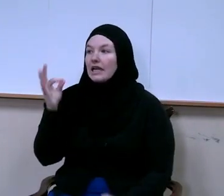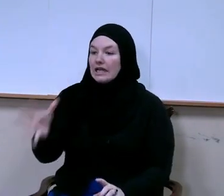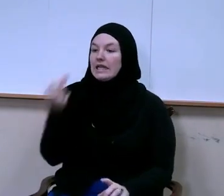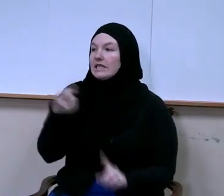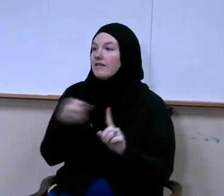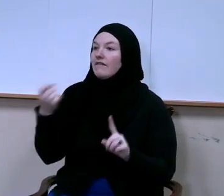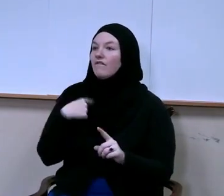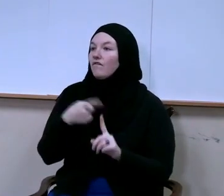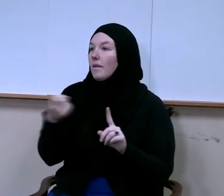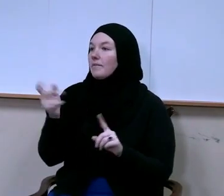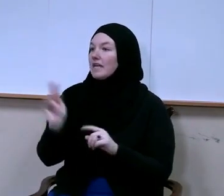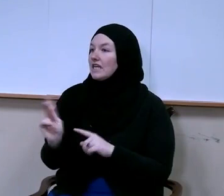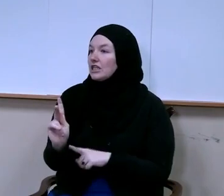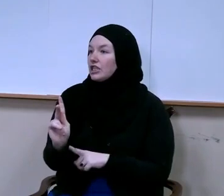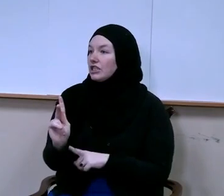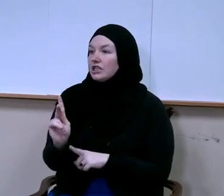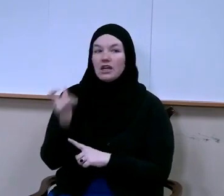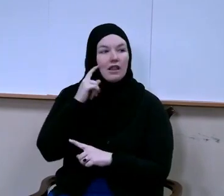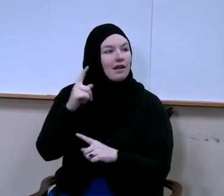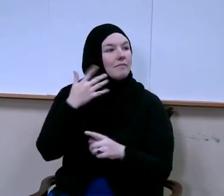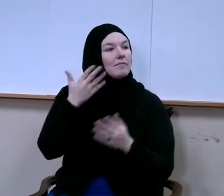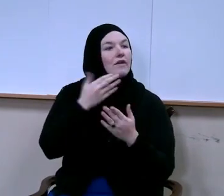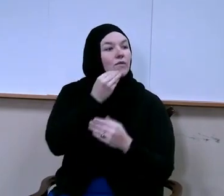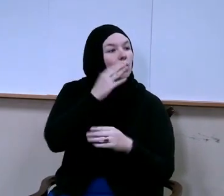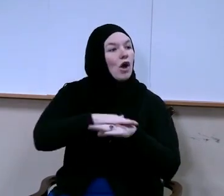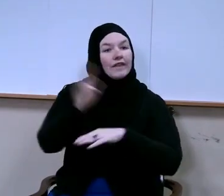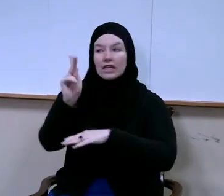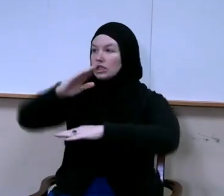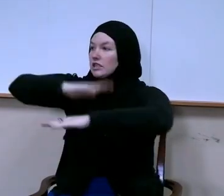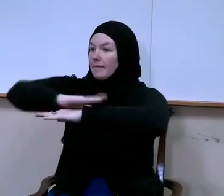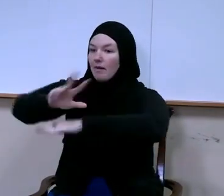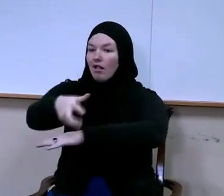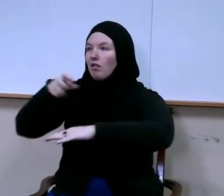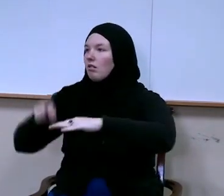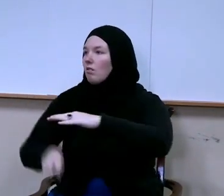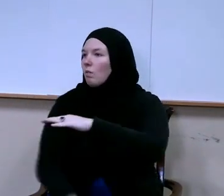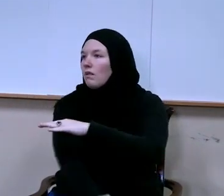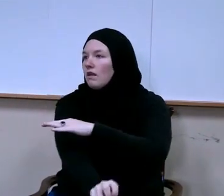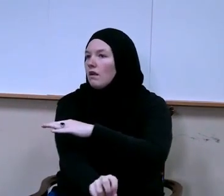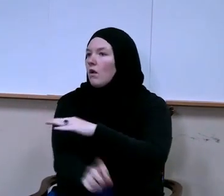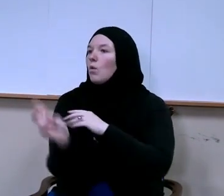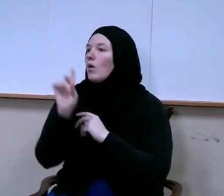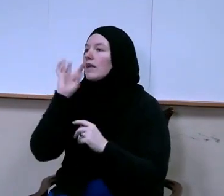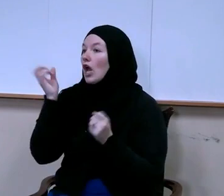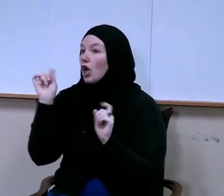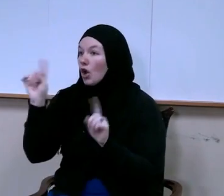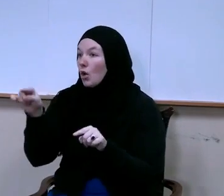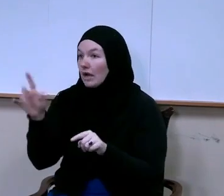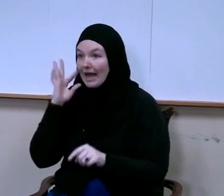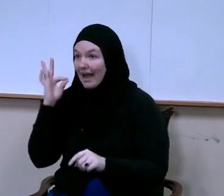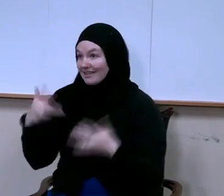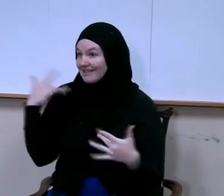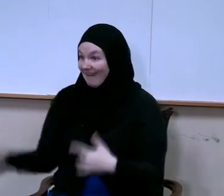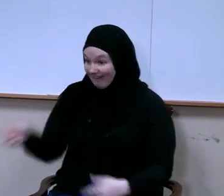the kitchen, where does she go? She doesn't come on your lap. She goes under the kitchen table or the kitchen sink or